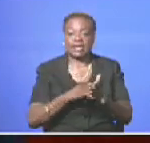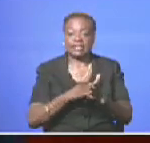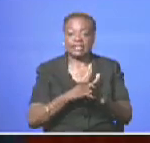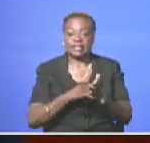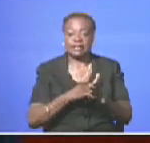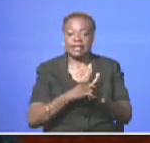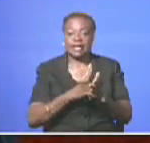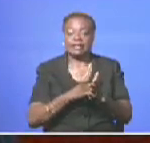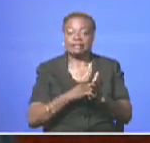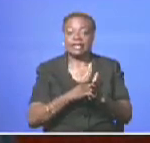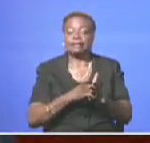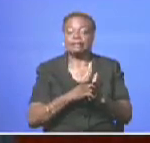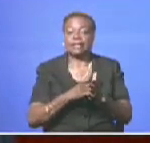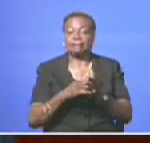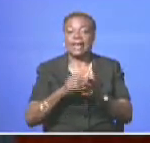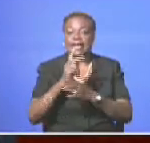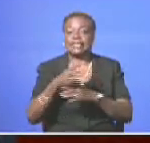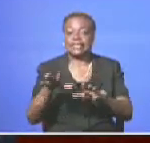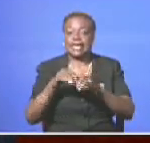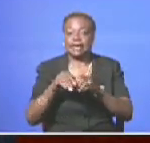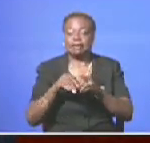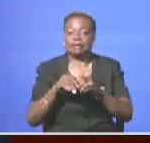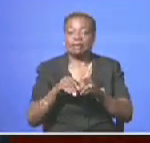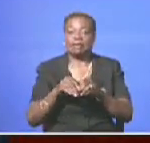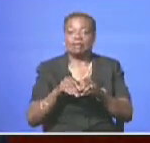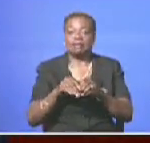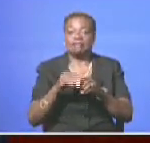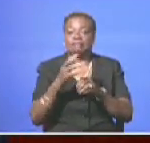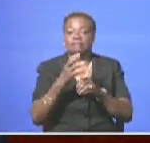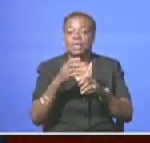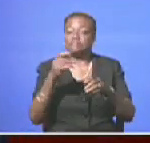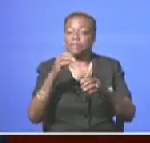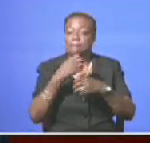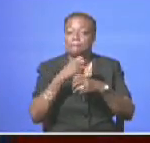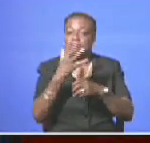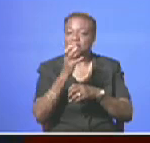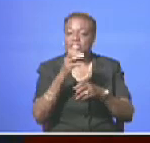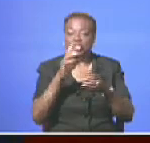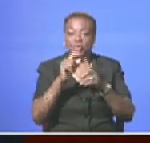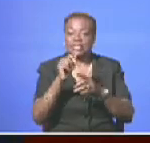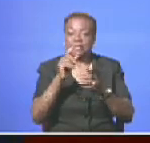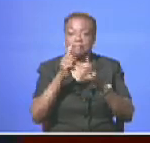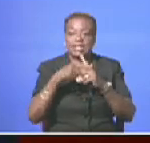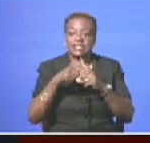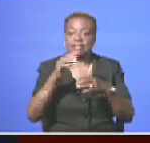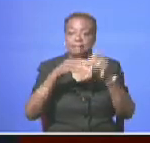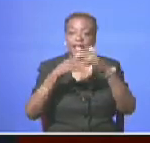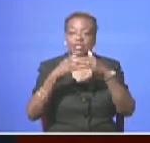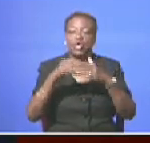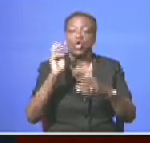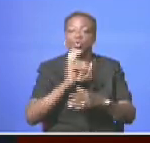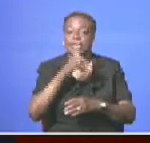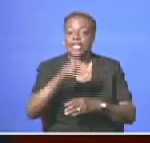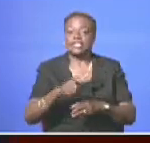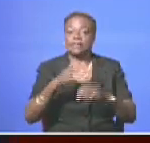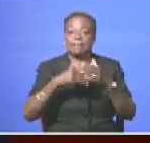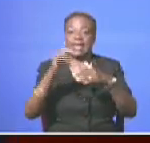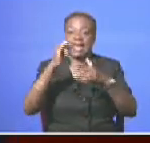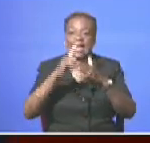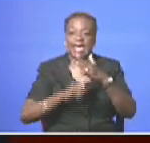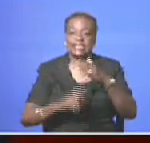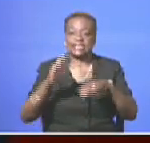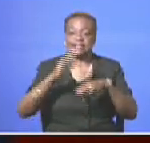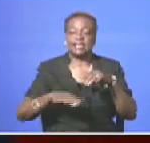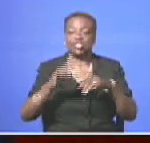plant that normally takes about 12 to 15 months to build, we needed it built in less than 12 months. And so when you look at coordinating everything that went into